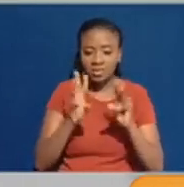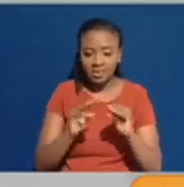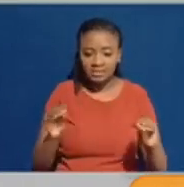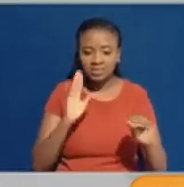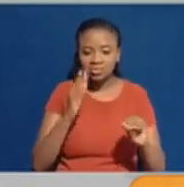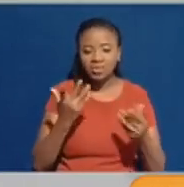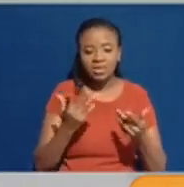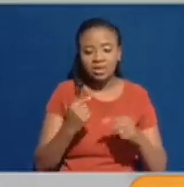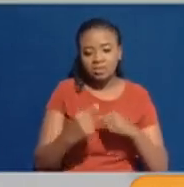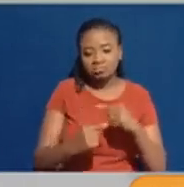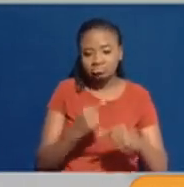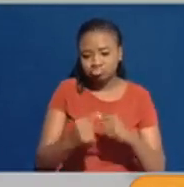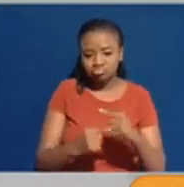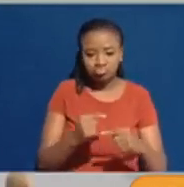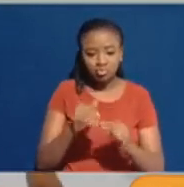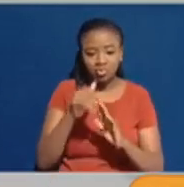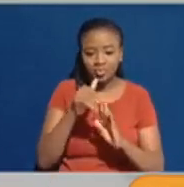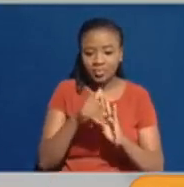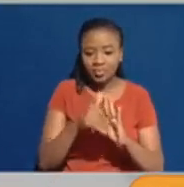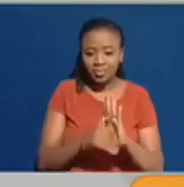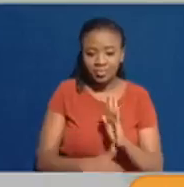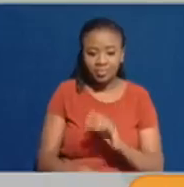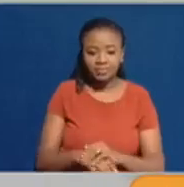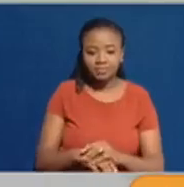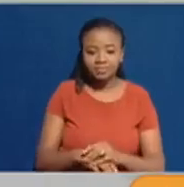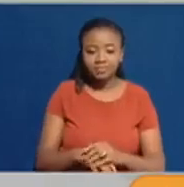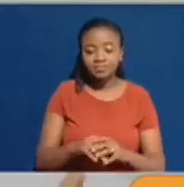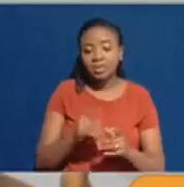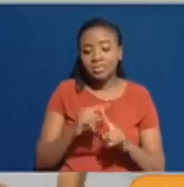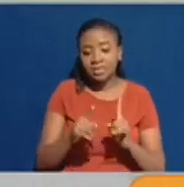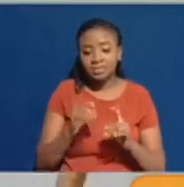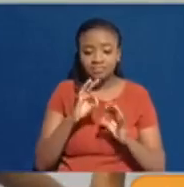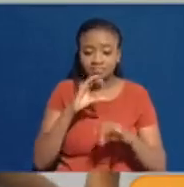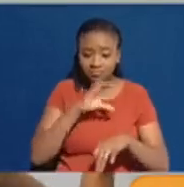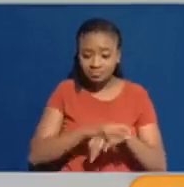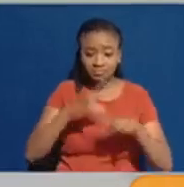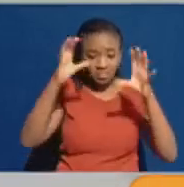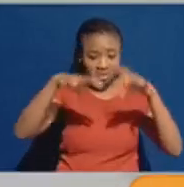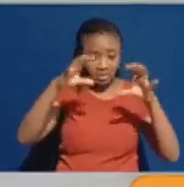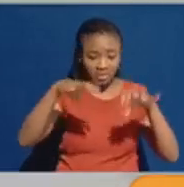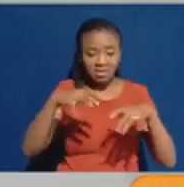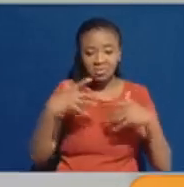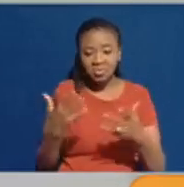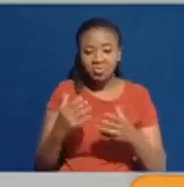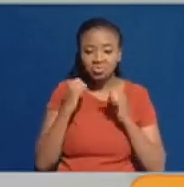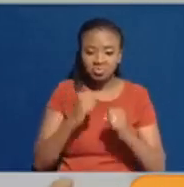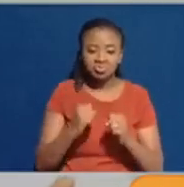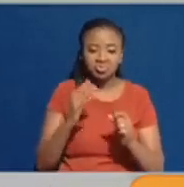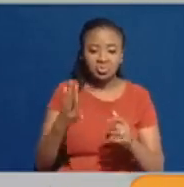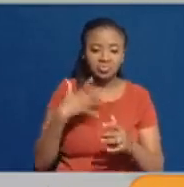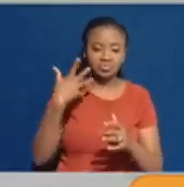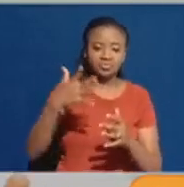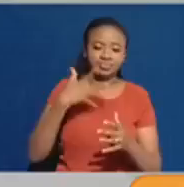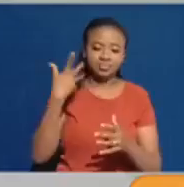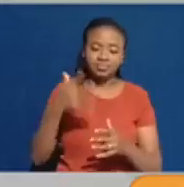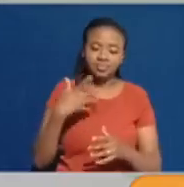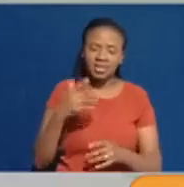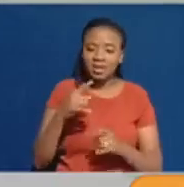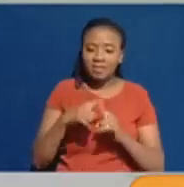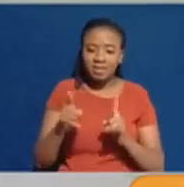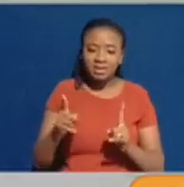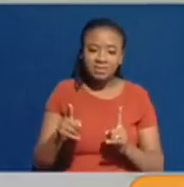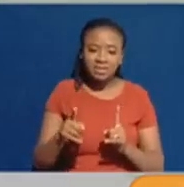The phenomena I'm calling this case, if there is increased rainfall or precipitation, and if there is strong wind. But we may not